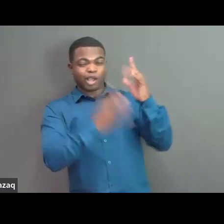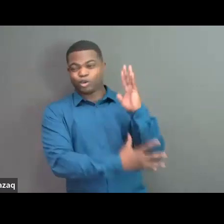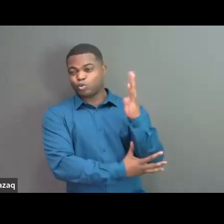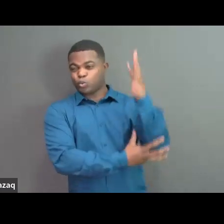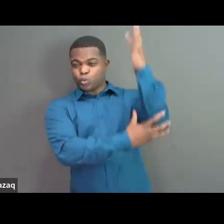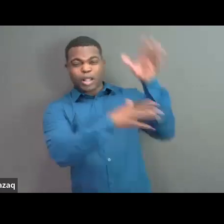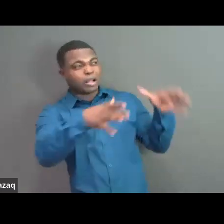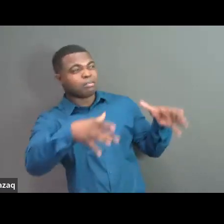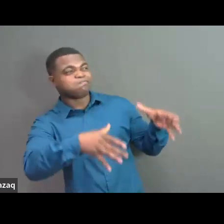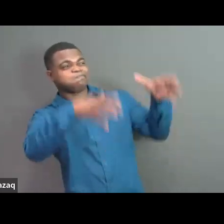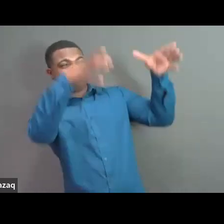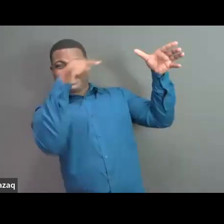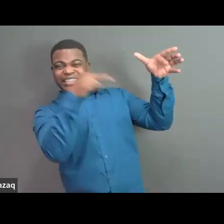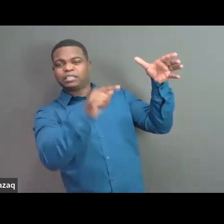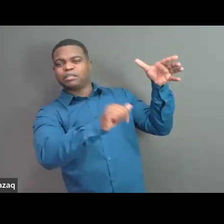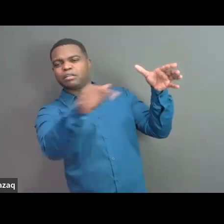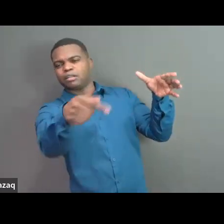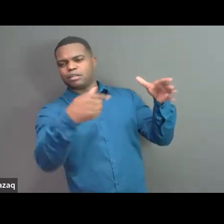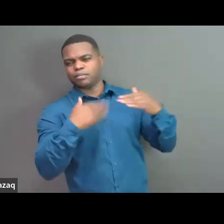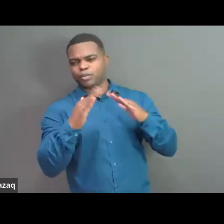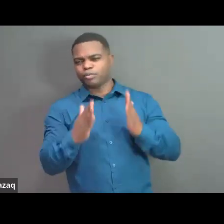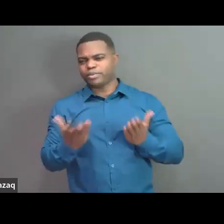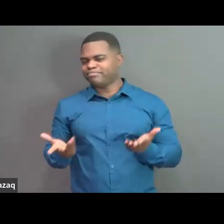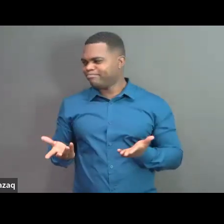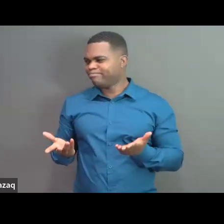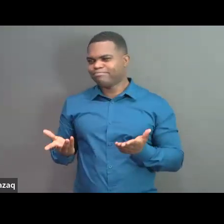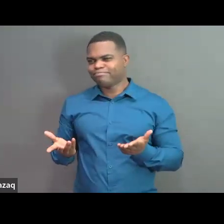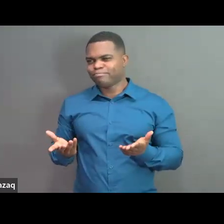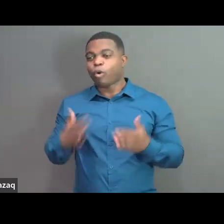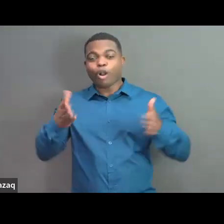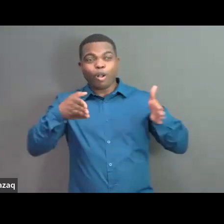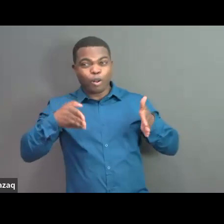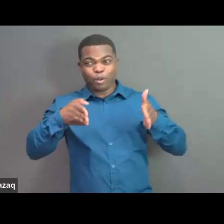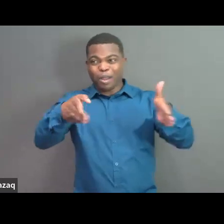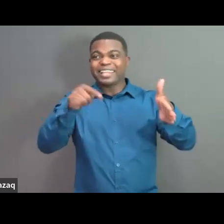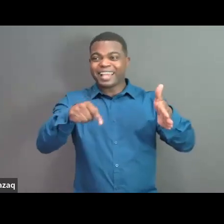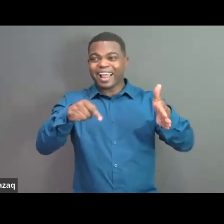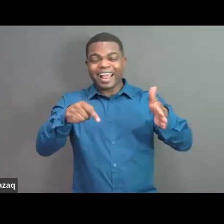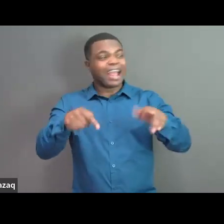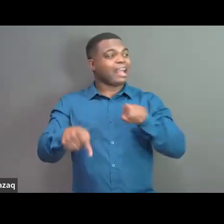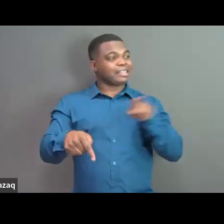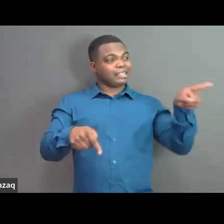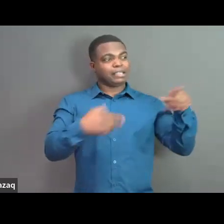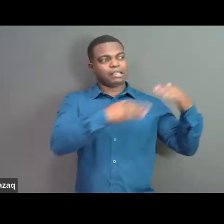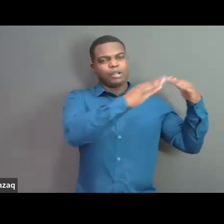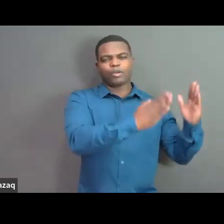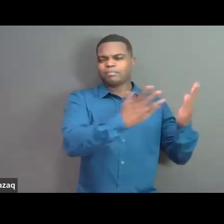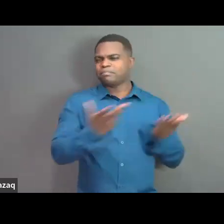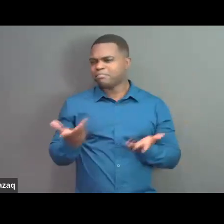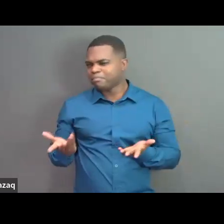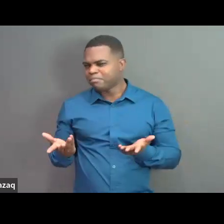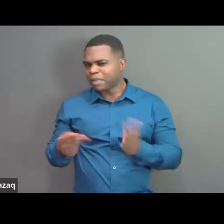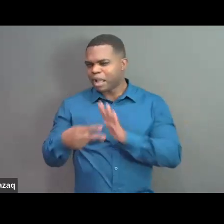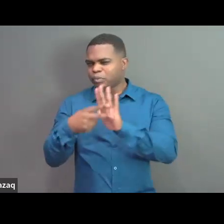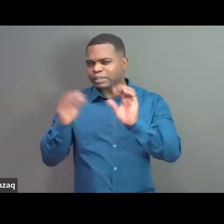will deliver my goods and services. And so one can make an interpretation